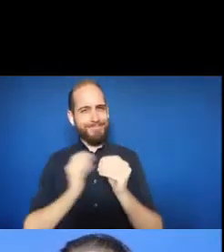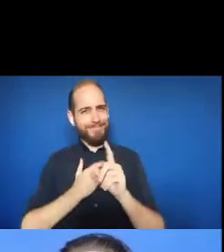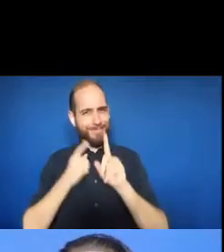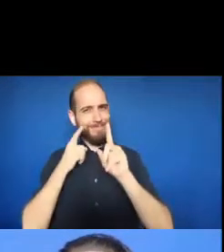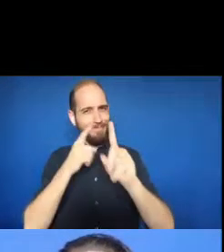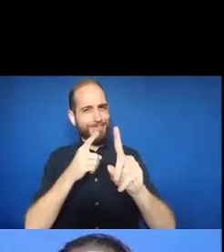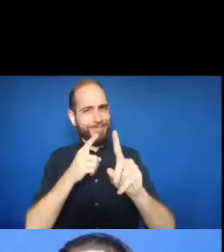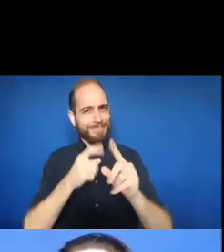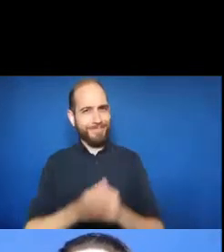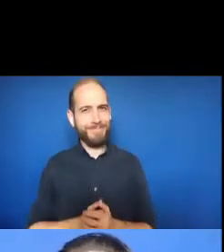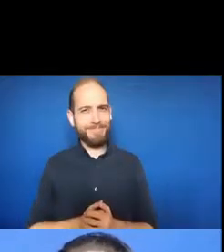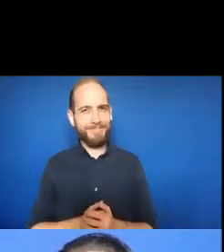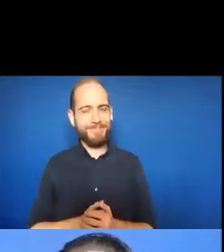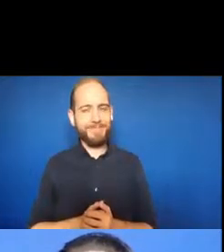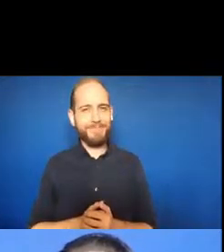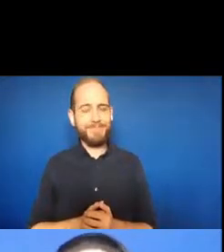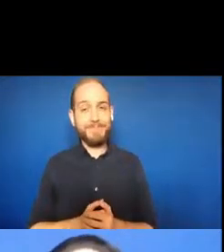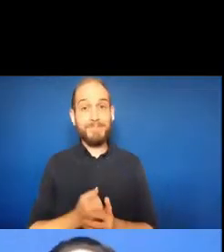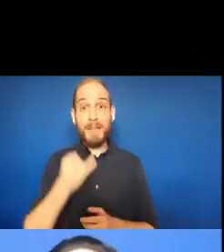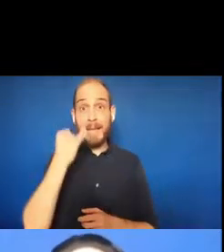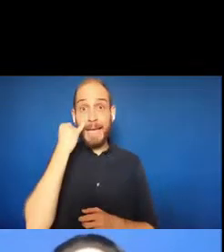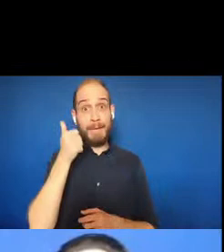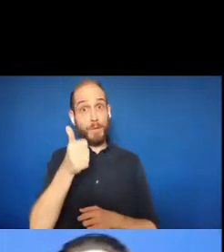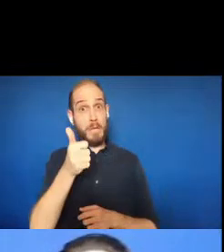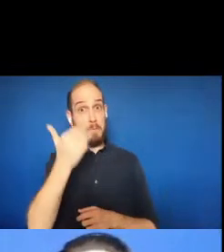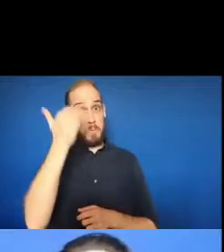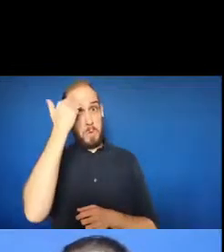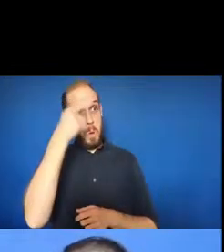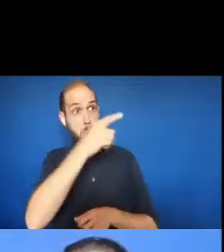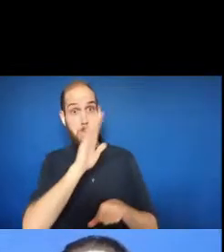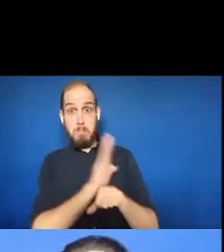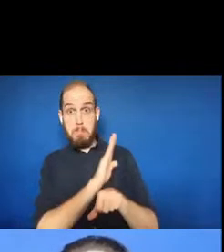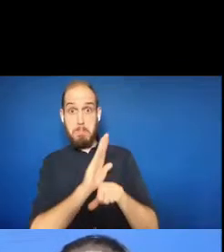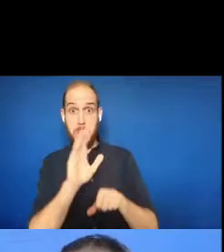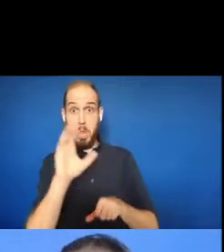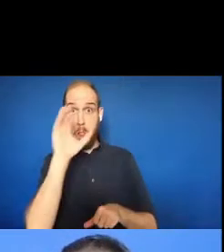And if you know a business looking to hire, send them our way,